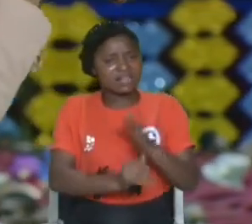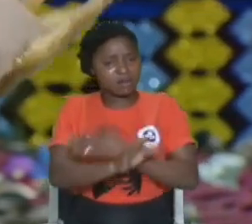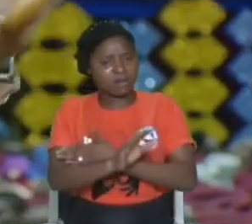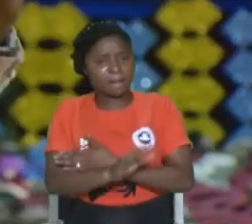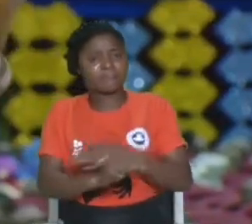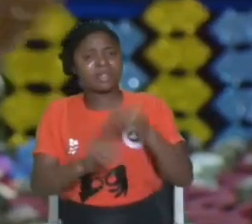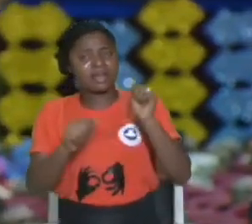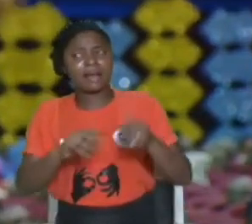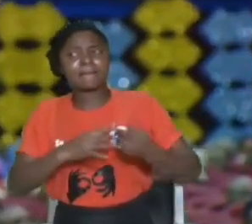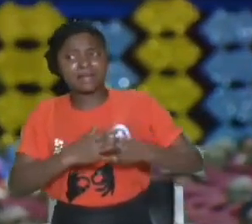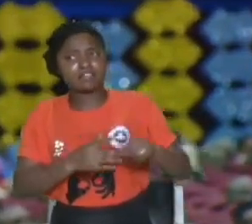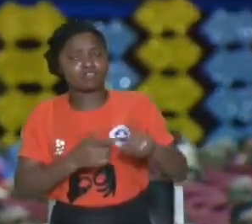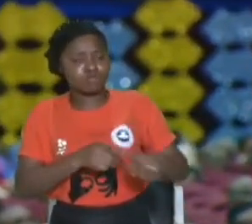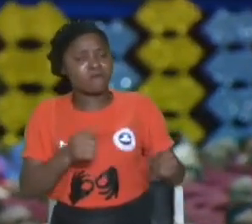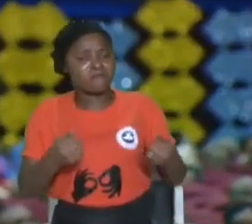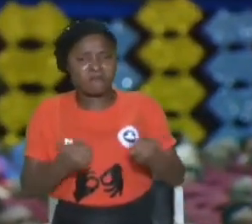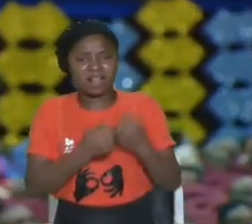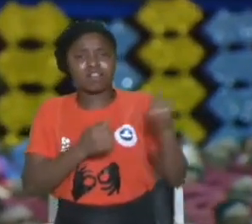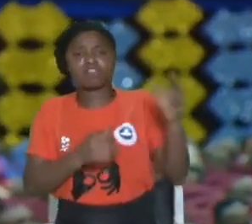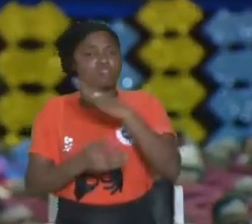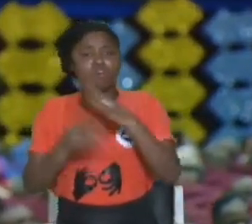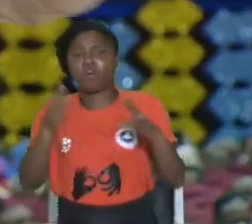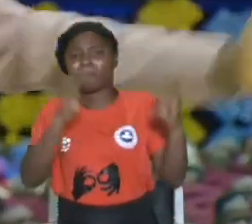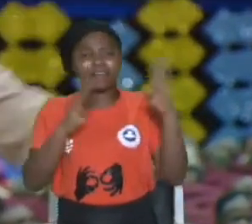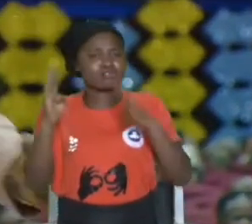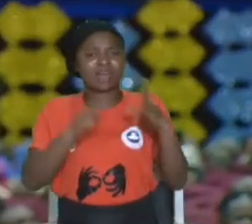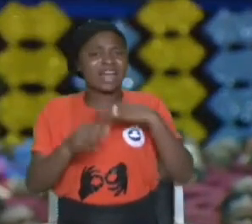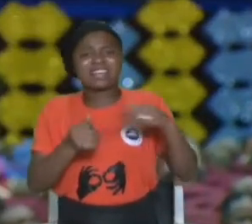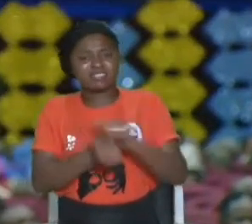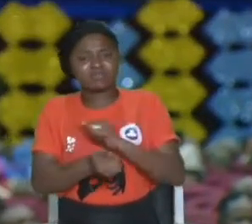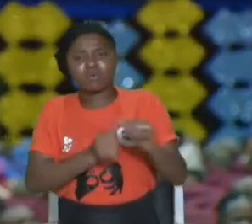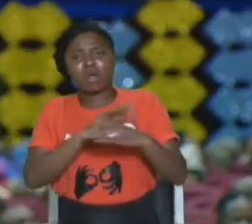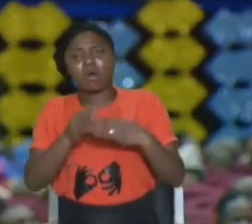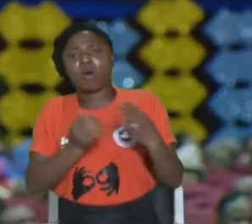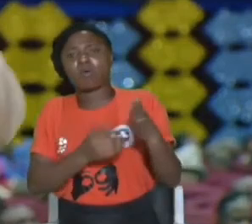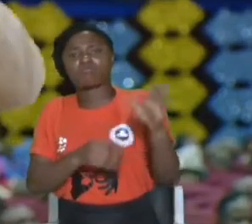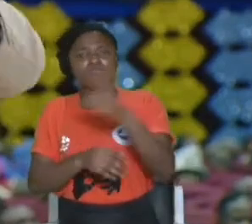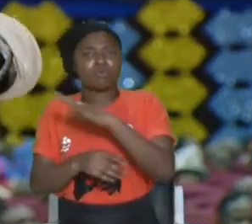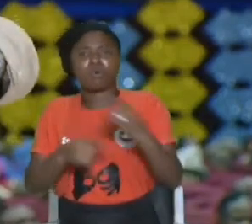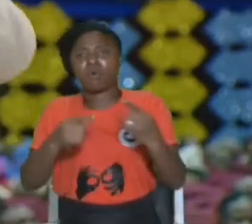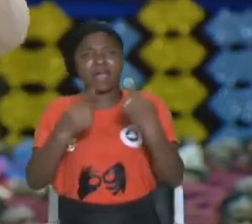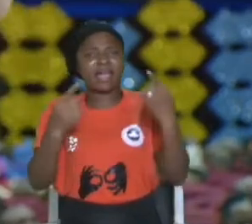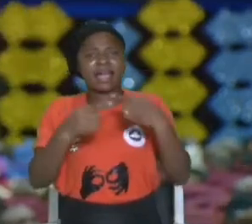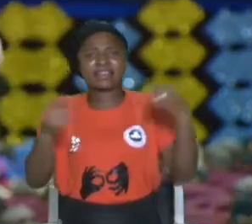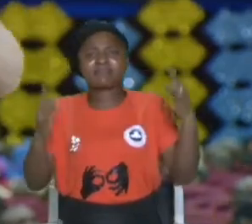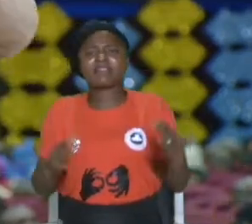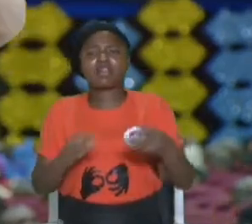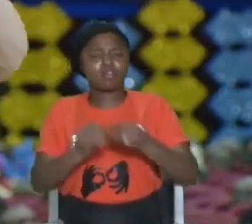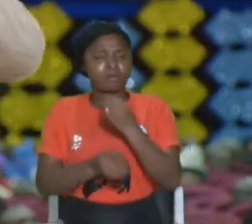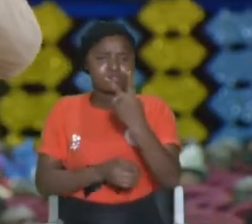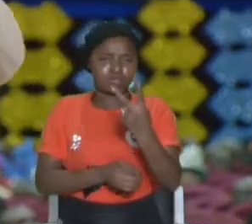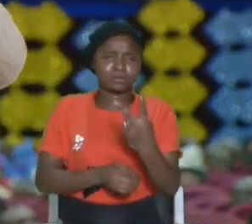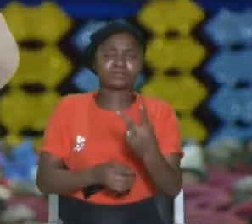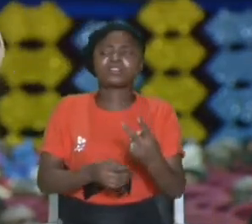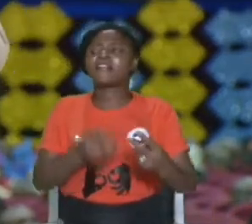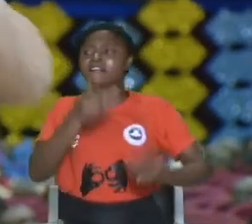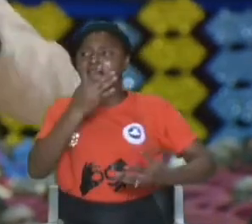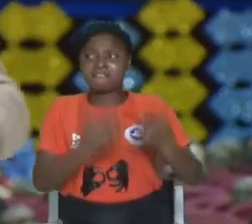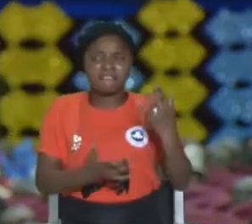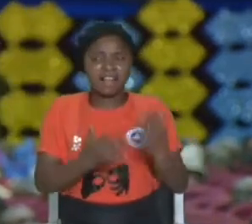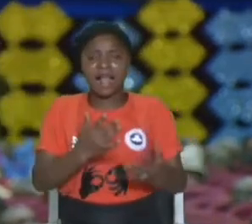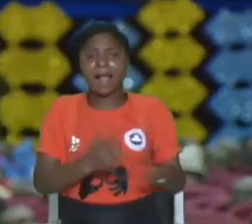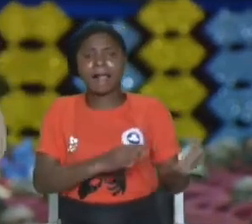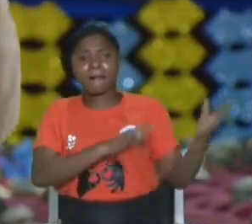can begin to fight your battle and consume all your enemies. Number two, fire brings